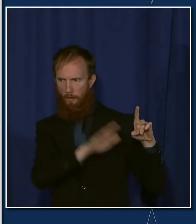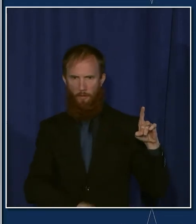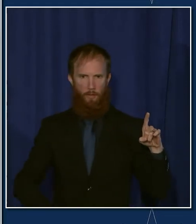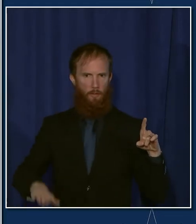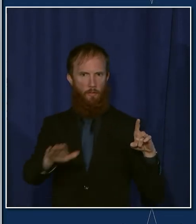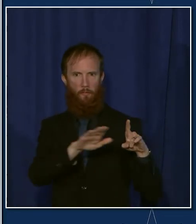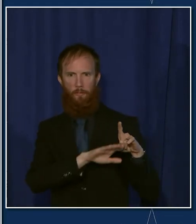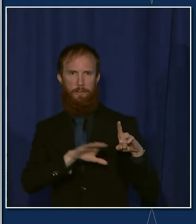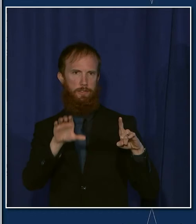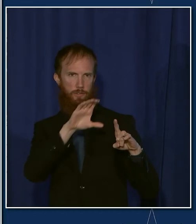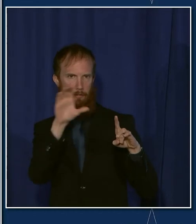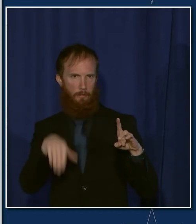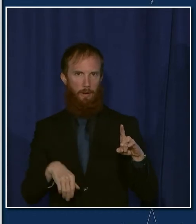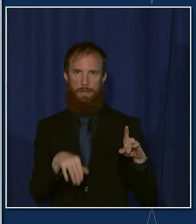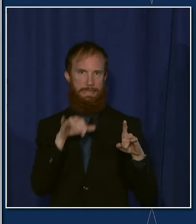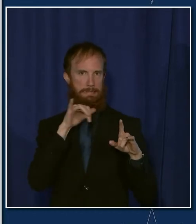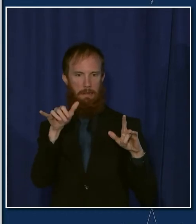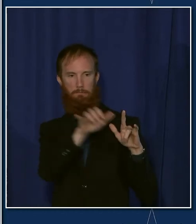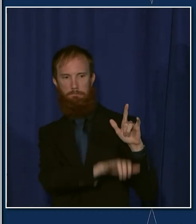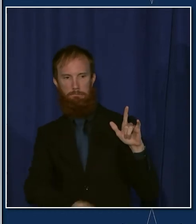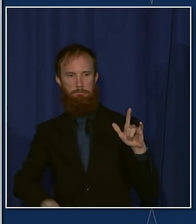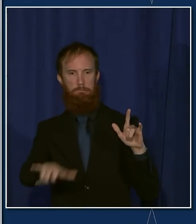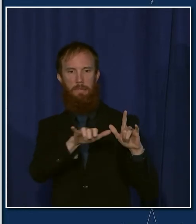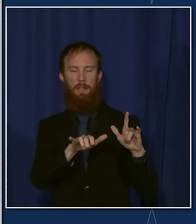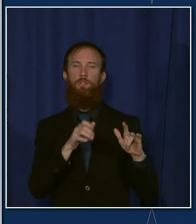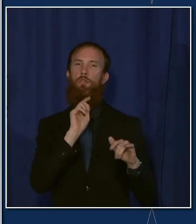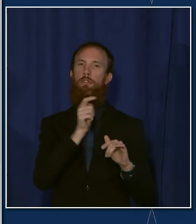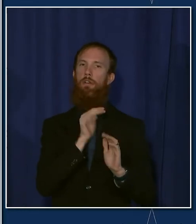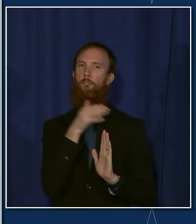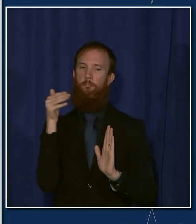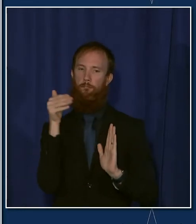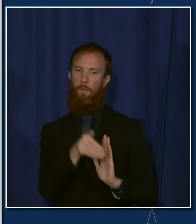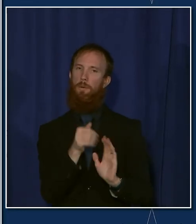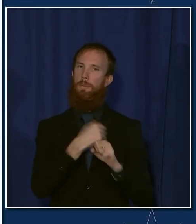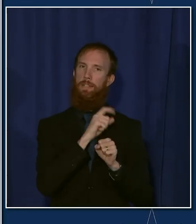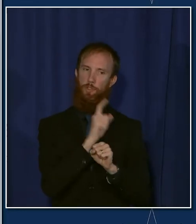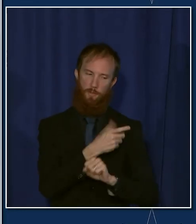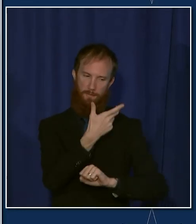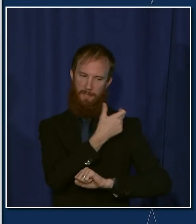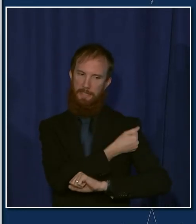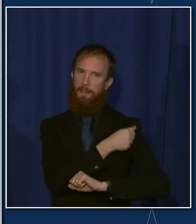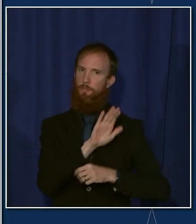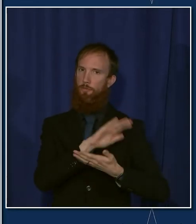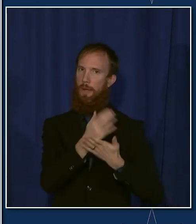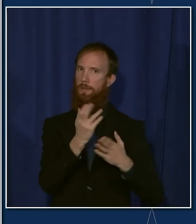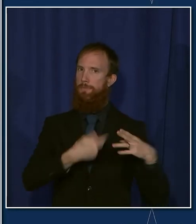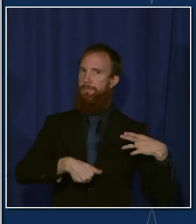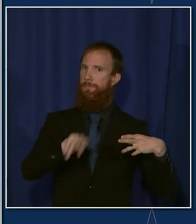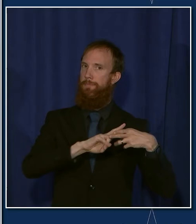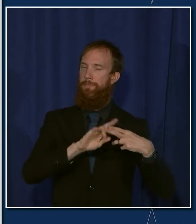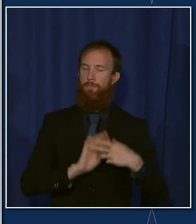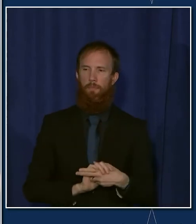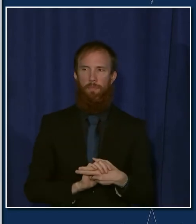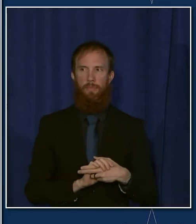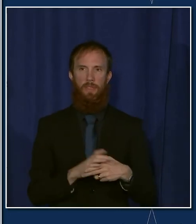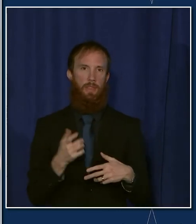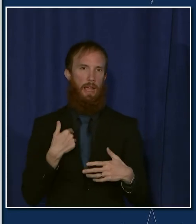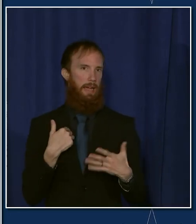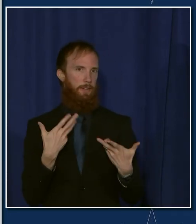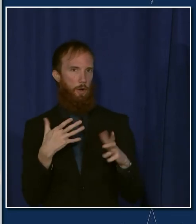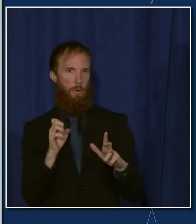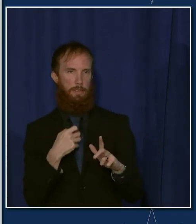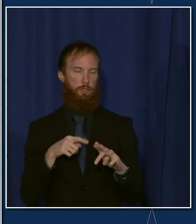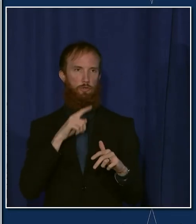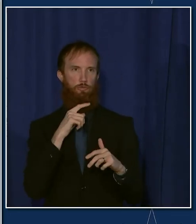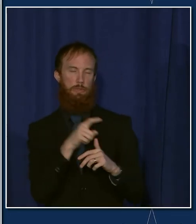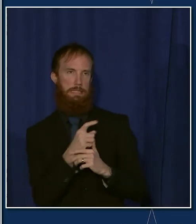of our focus is on bringing those vaccination rates up. I'm not going to get ahead of the data and the